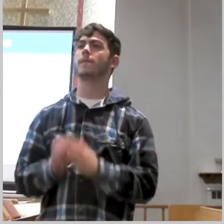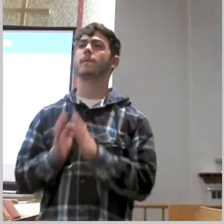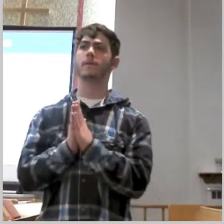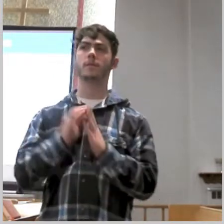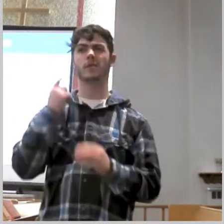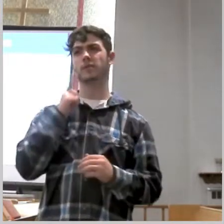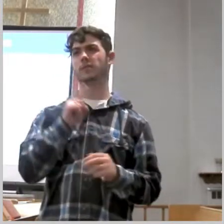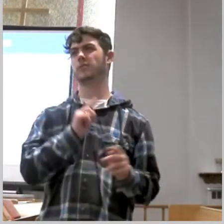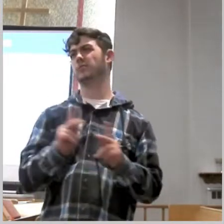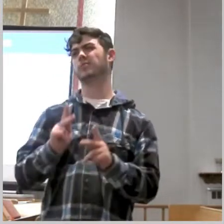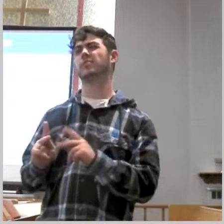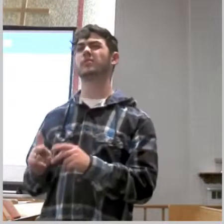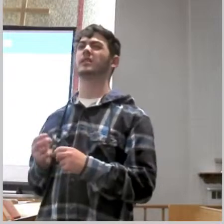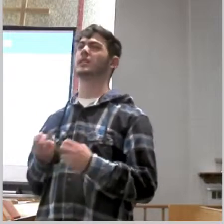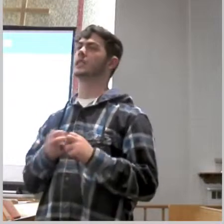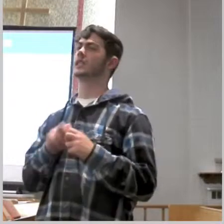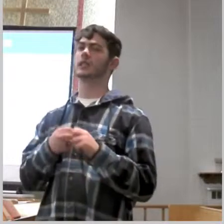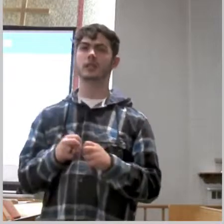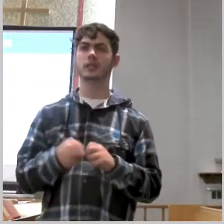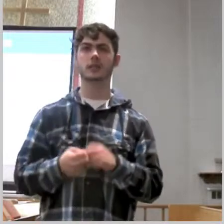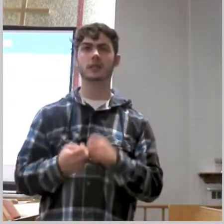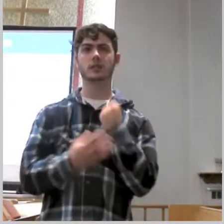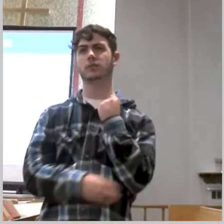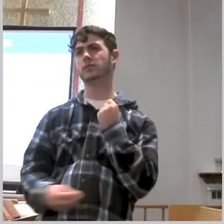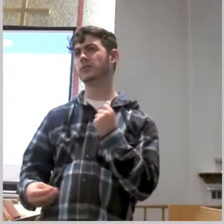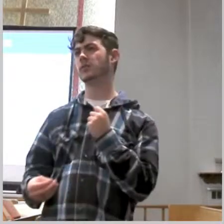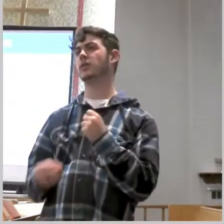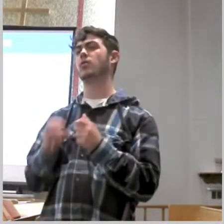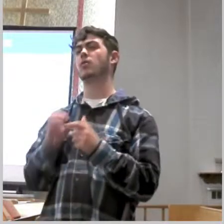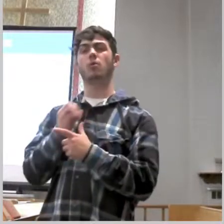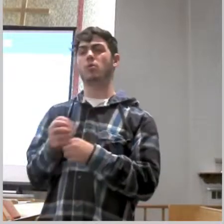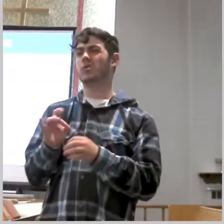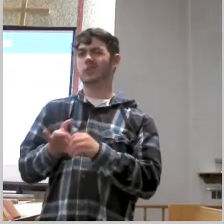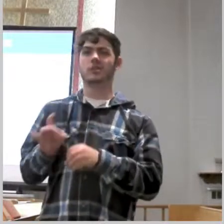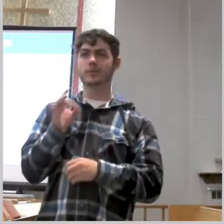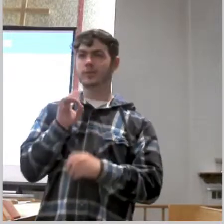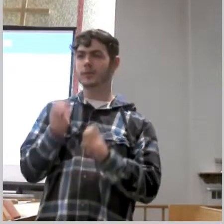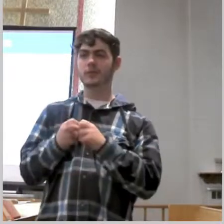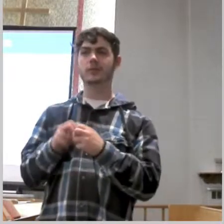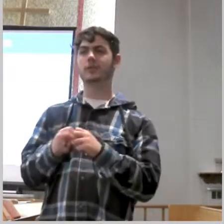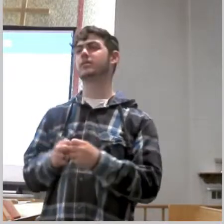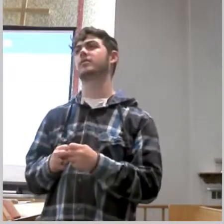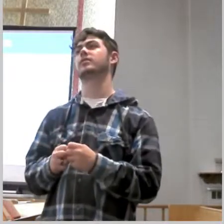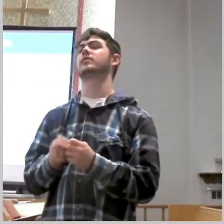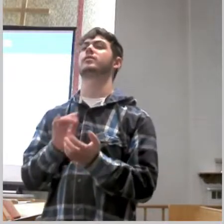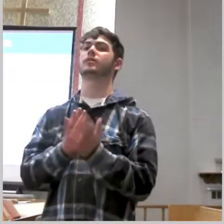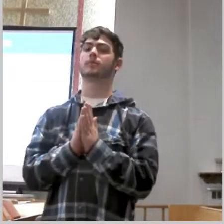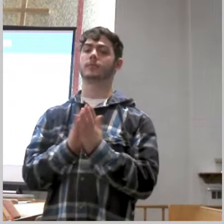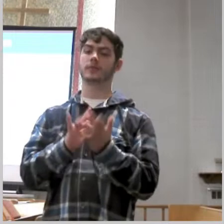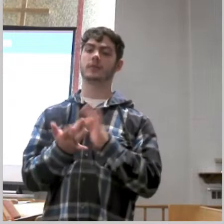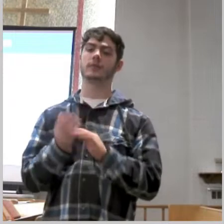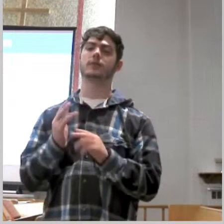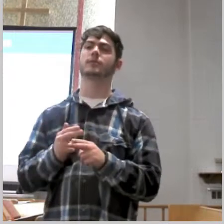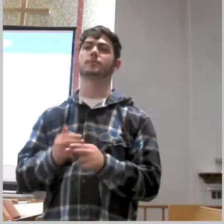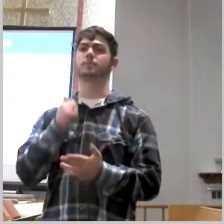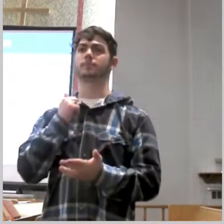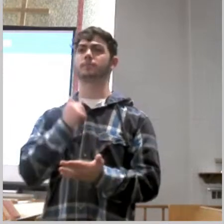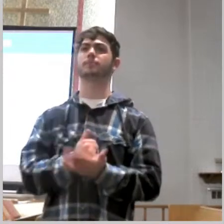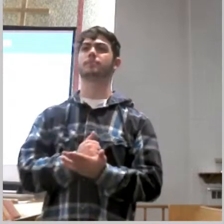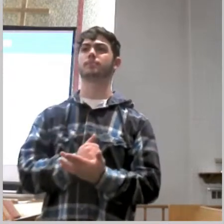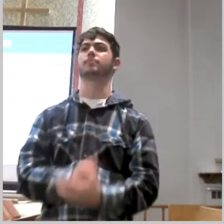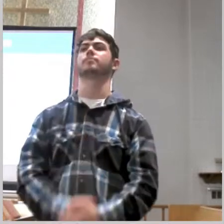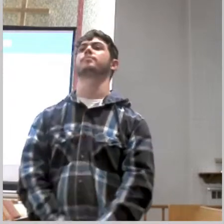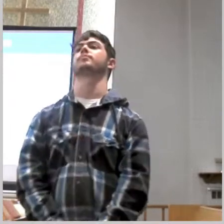Father, and seek ways that we can all get to heaven together one day. We thank you, and it's in Jesus' wonderful name we pray. Amen.